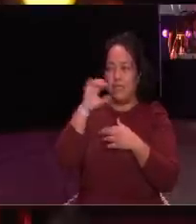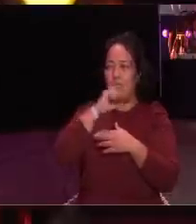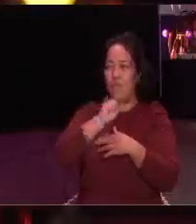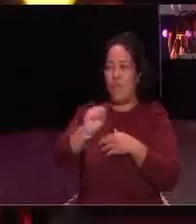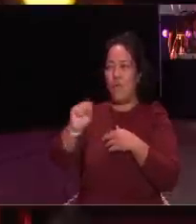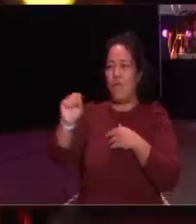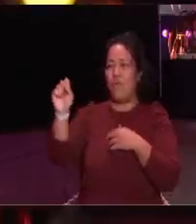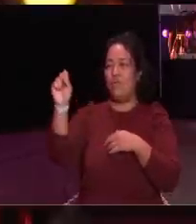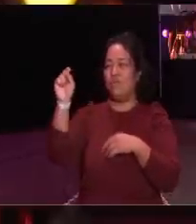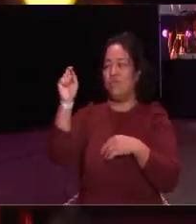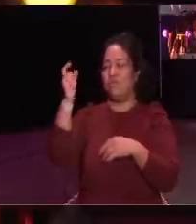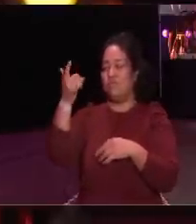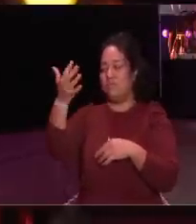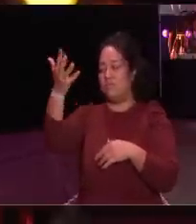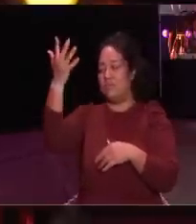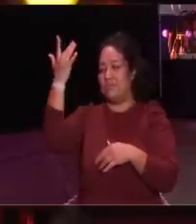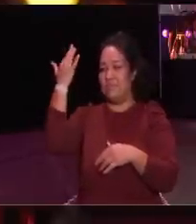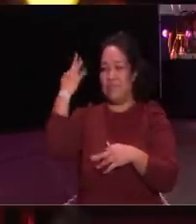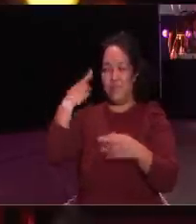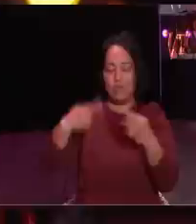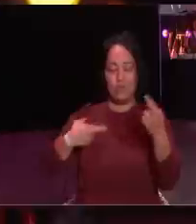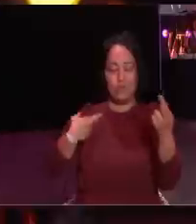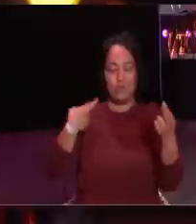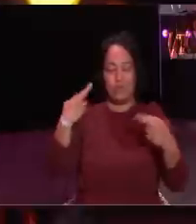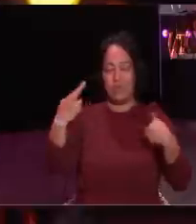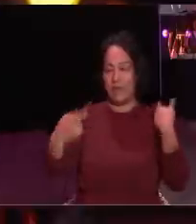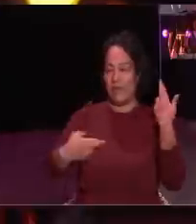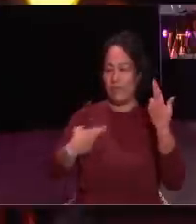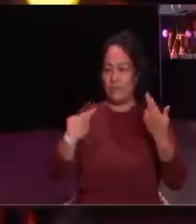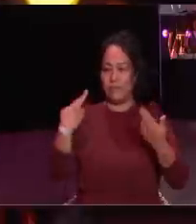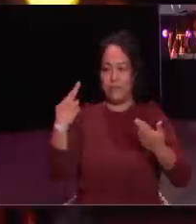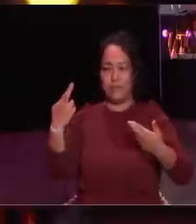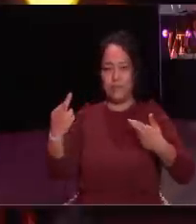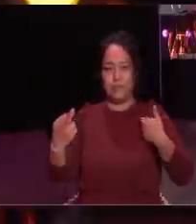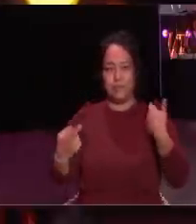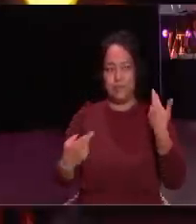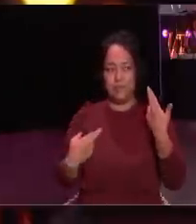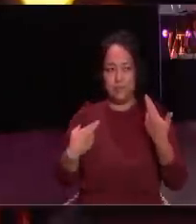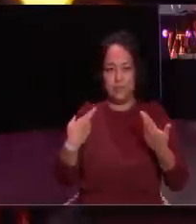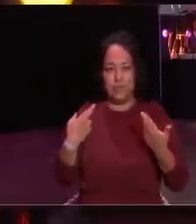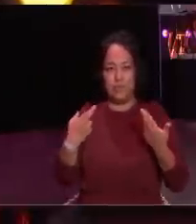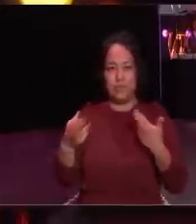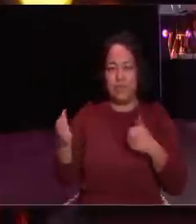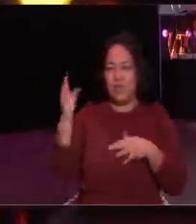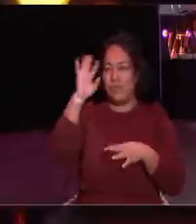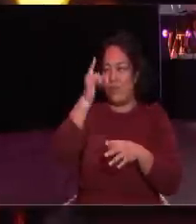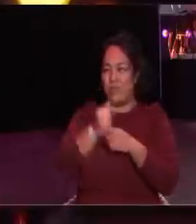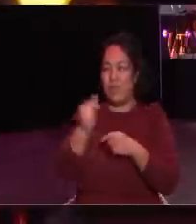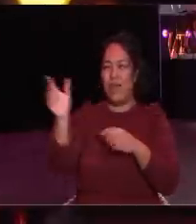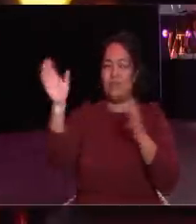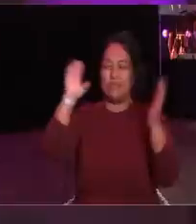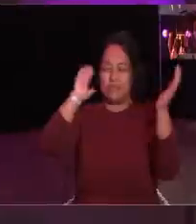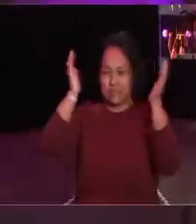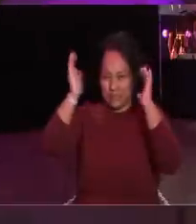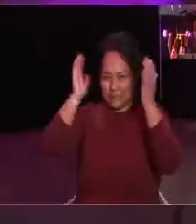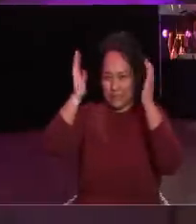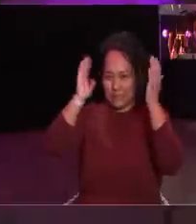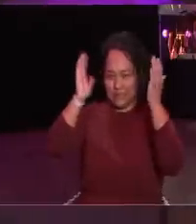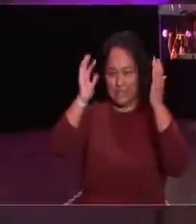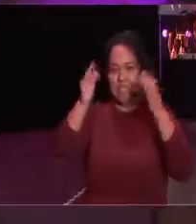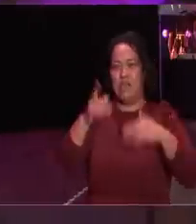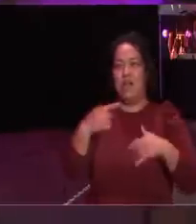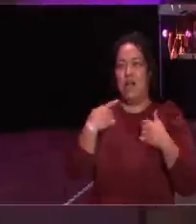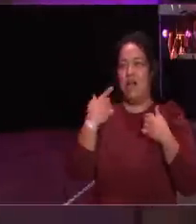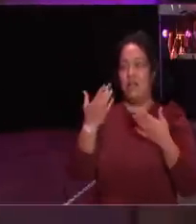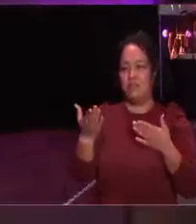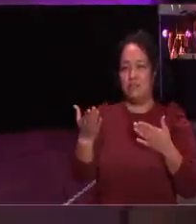time revival. Amados hermanos, dear brothers, óyeme lo que te digo. Listen to what I'm telling you. Esto es lo único que nos